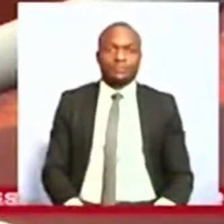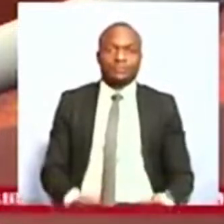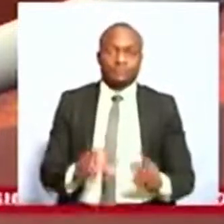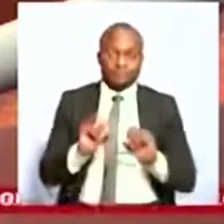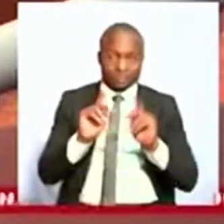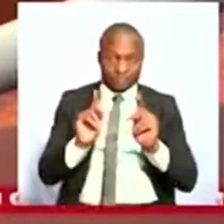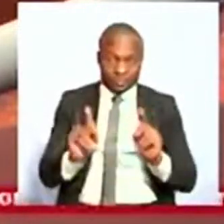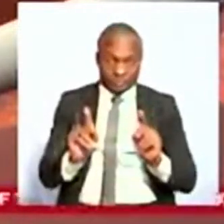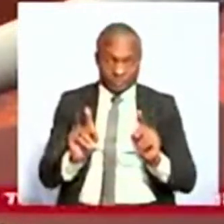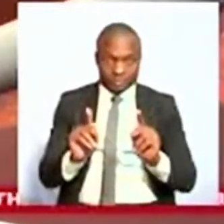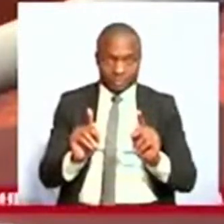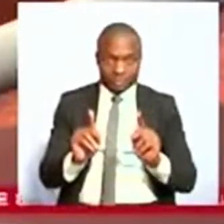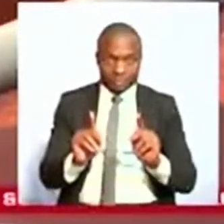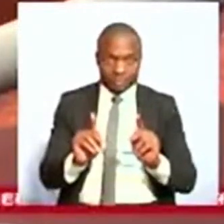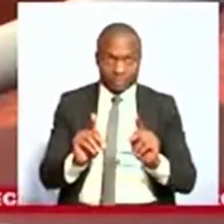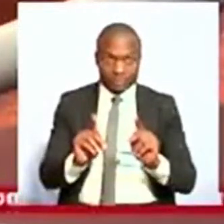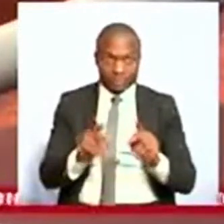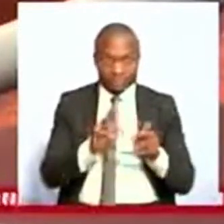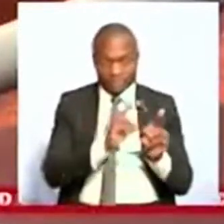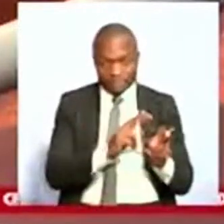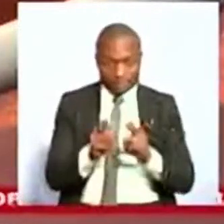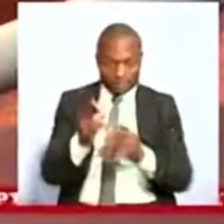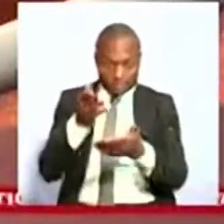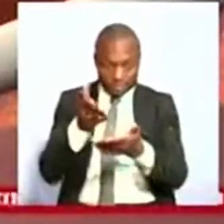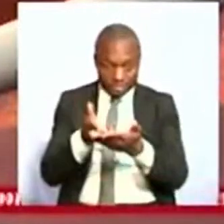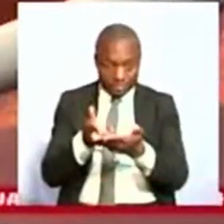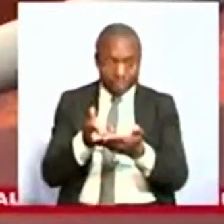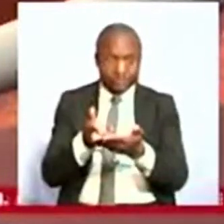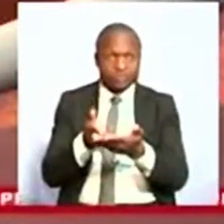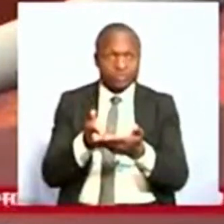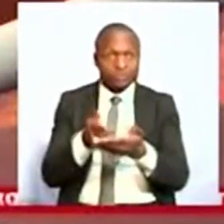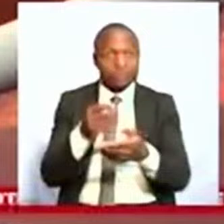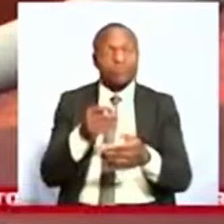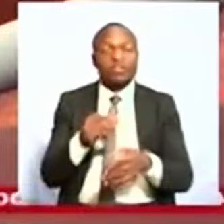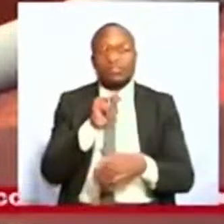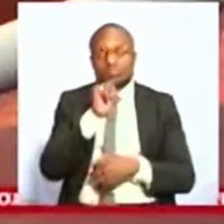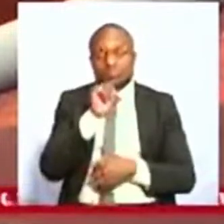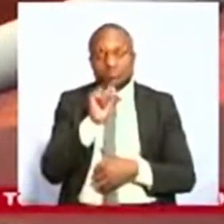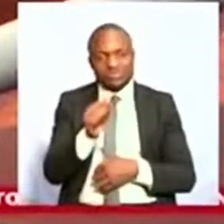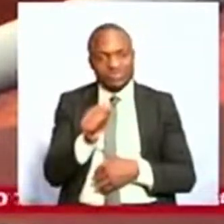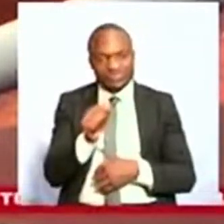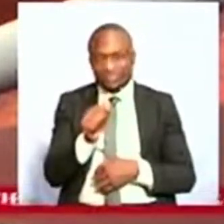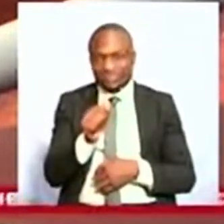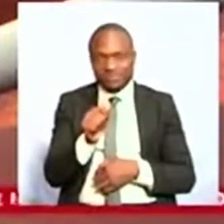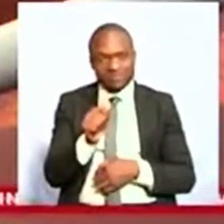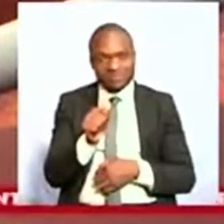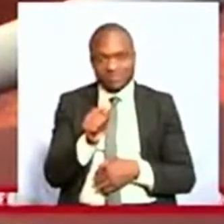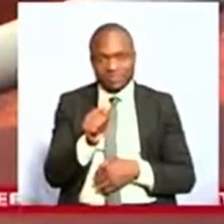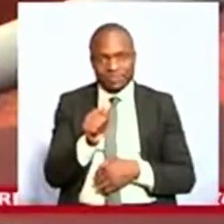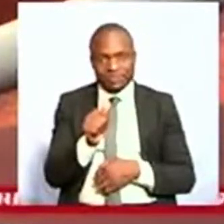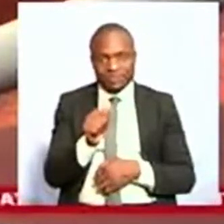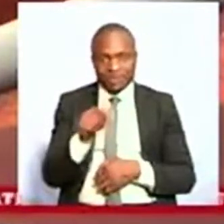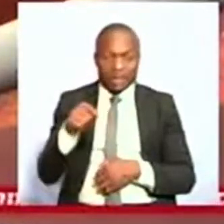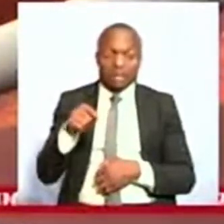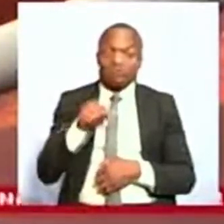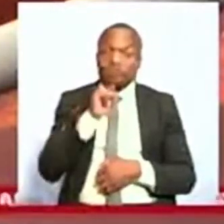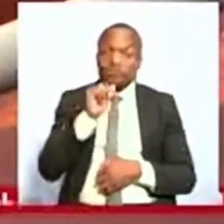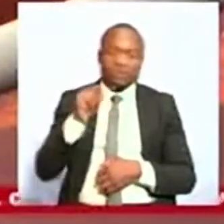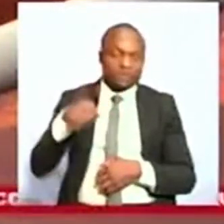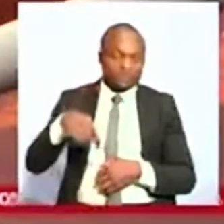Okay, I'll attend to that one. It's not necessarily an